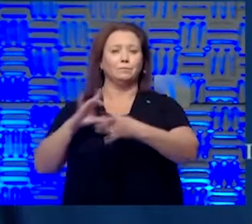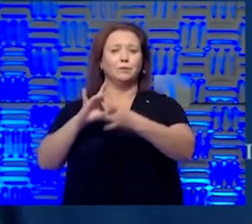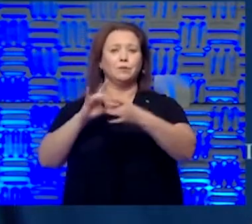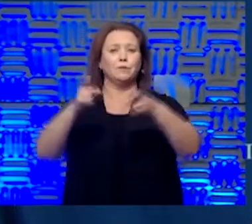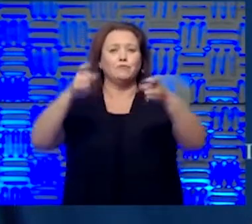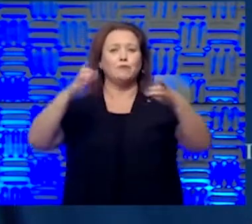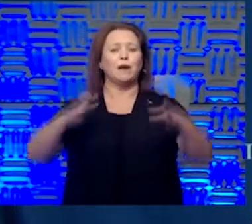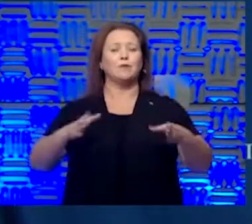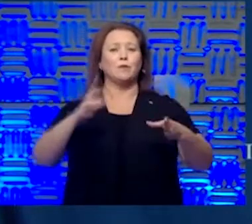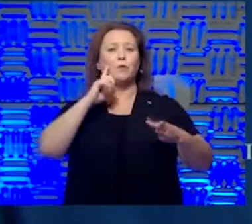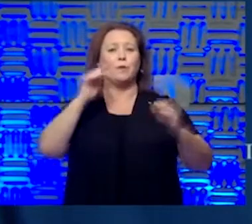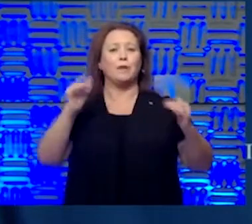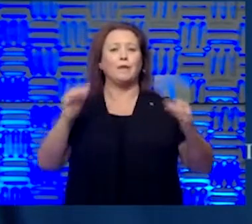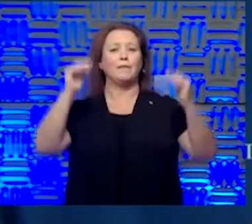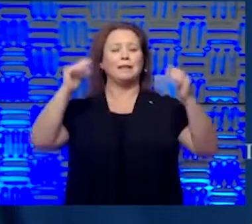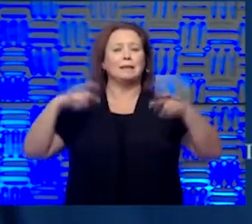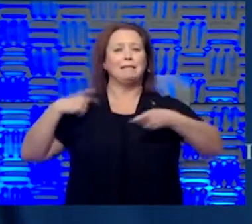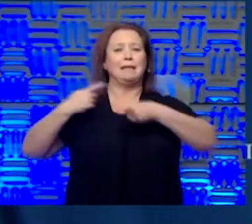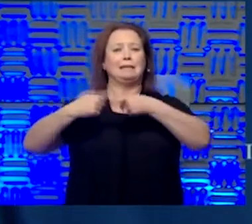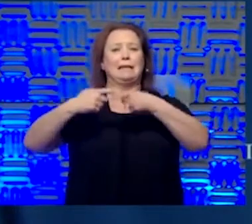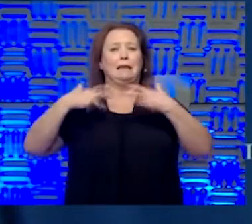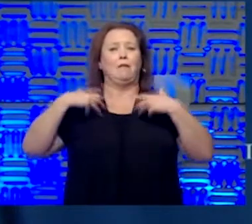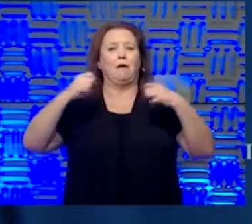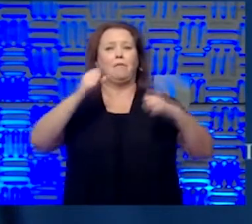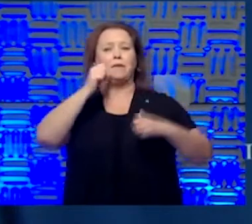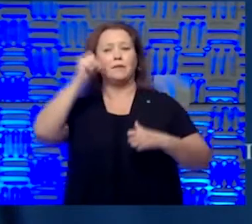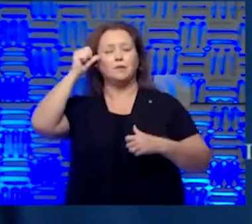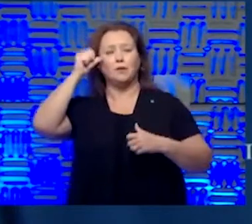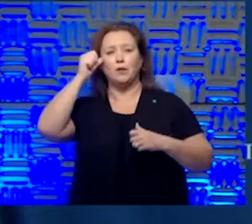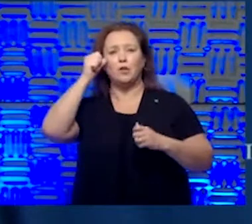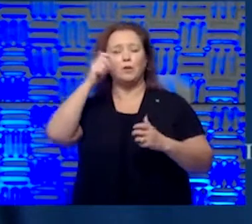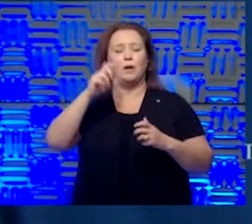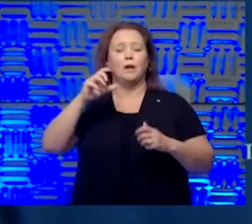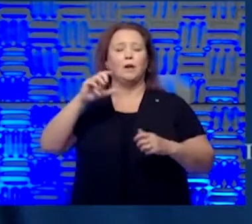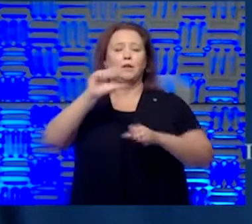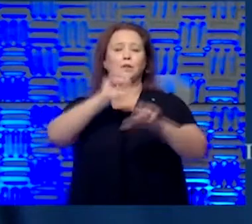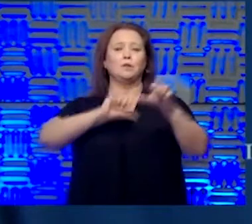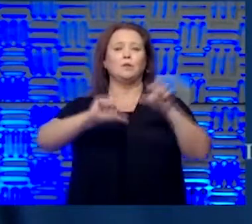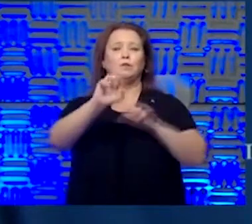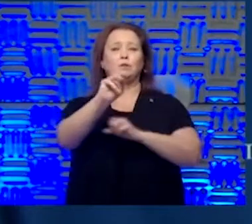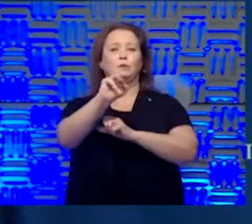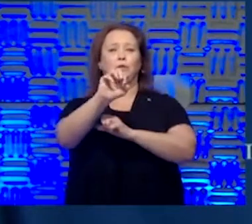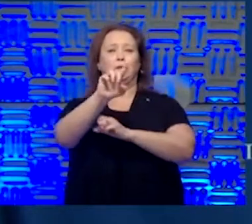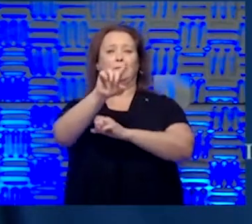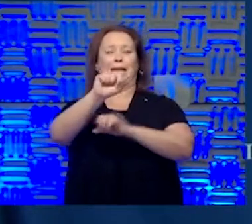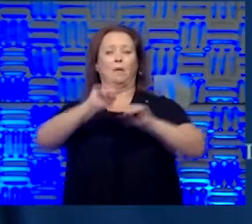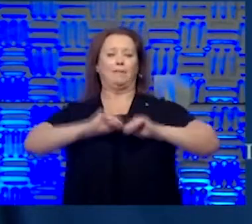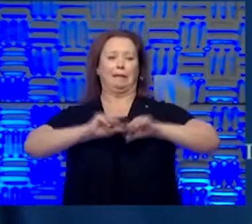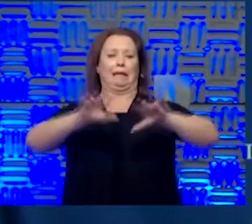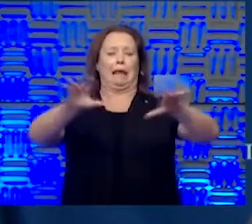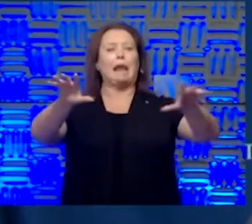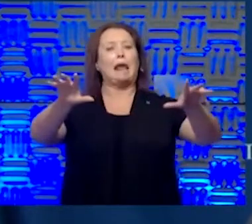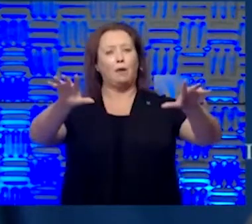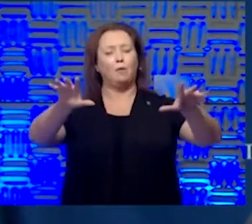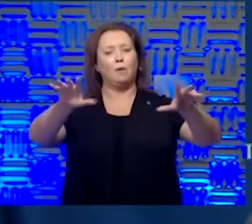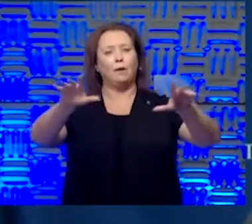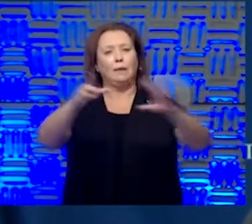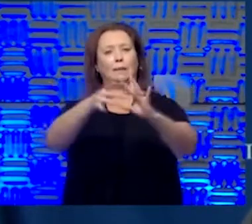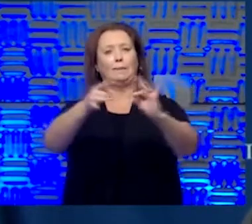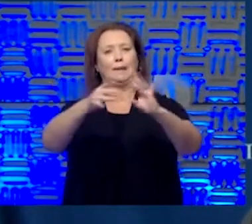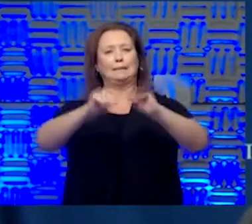Center for Advancing Latino Health. Yesterday, you got to hit social media. This stuff has to be constructed so that